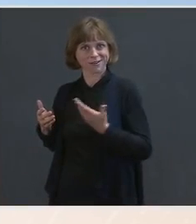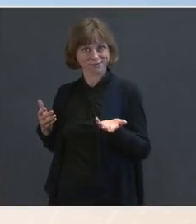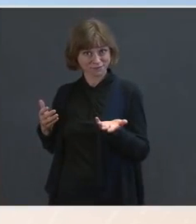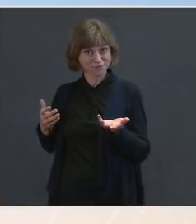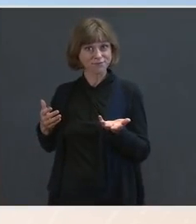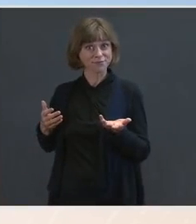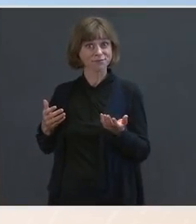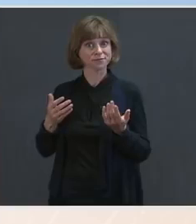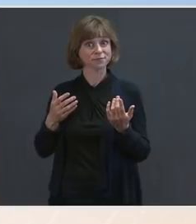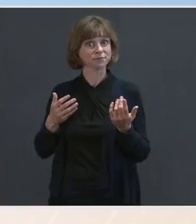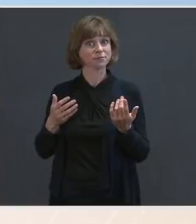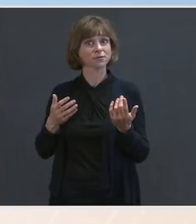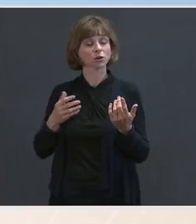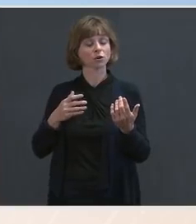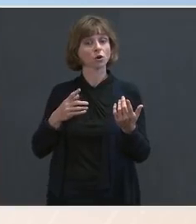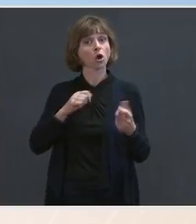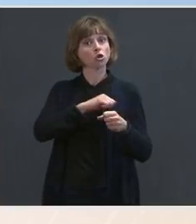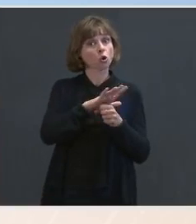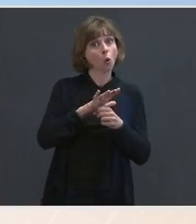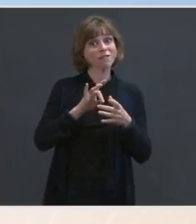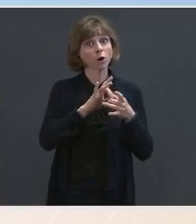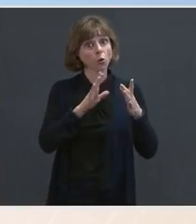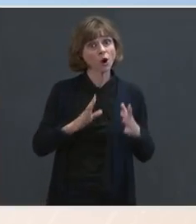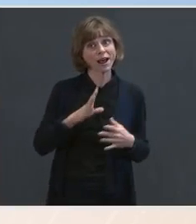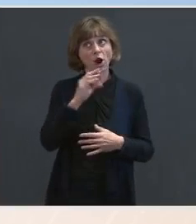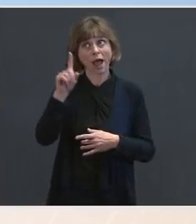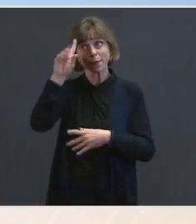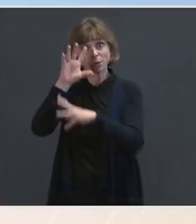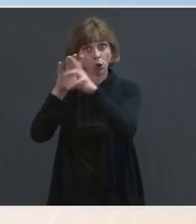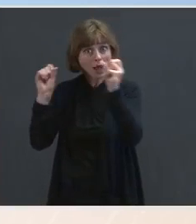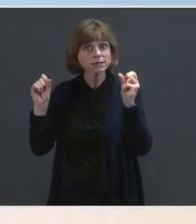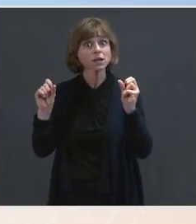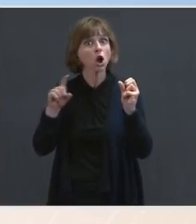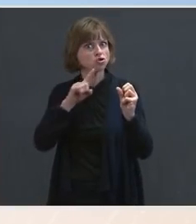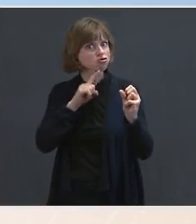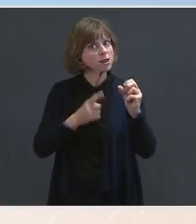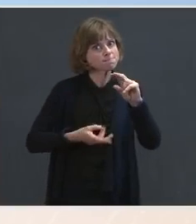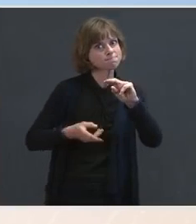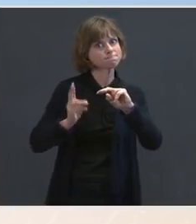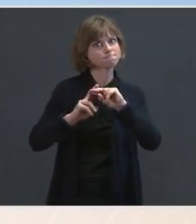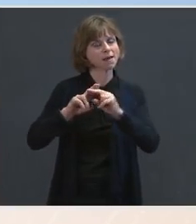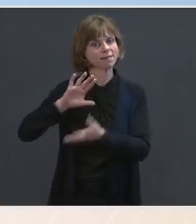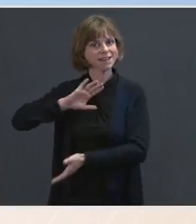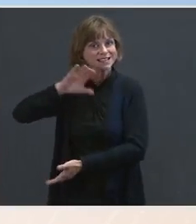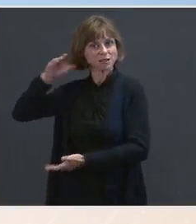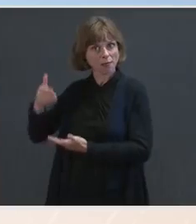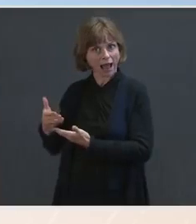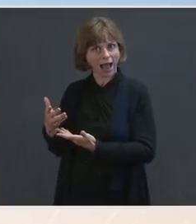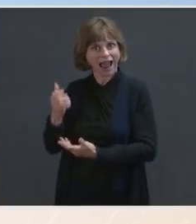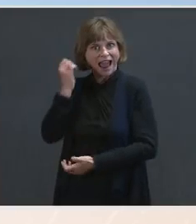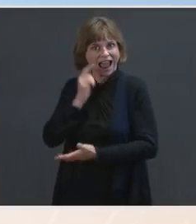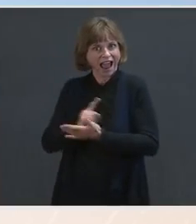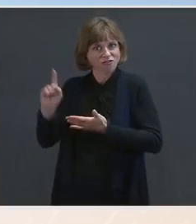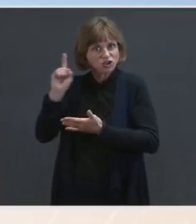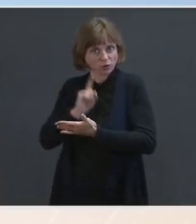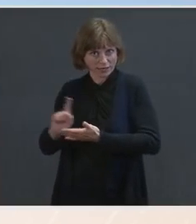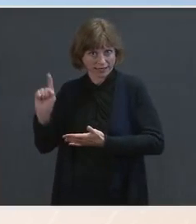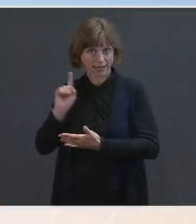COVID coordinator, the president, have really cranked up supply week on week, including with